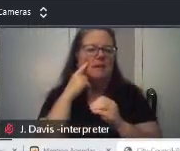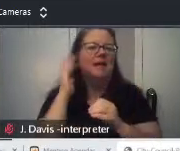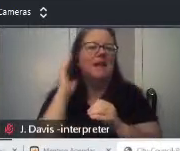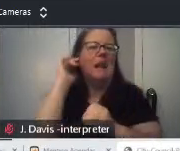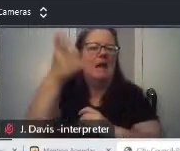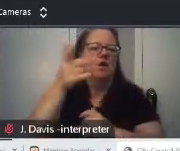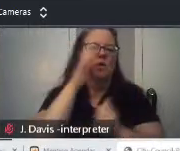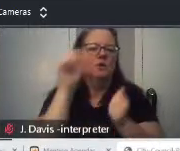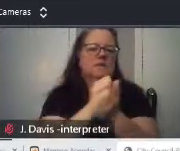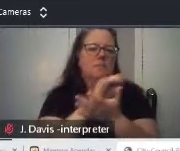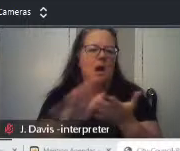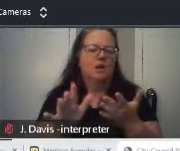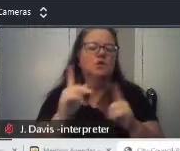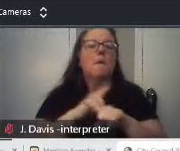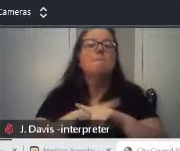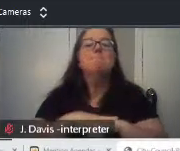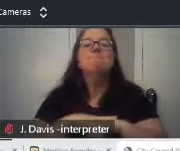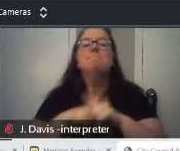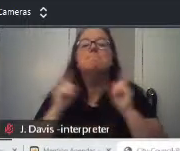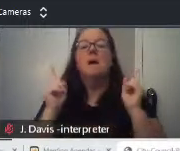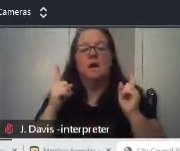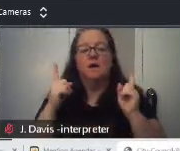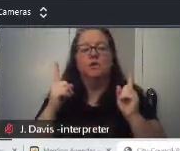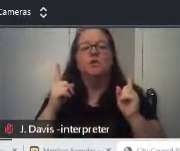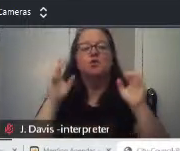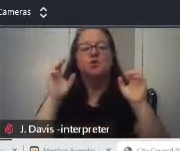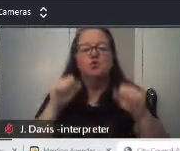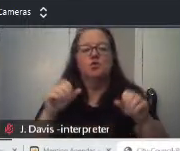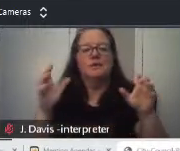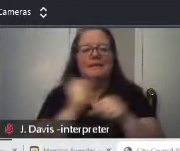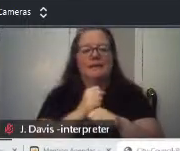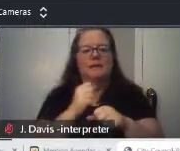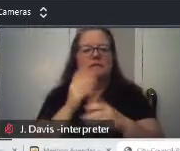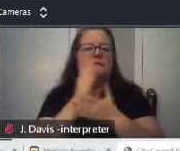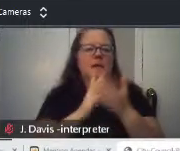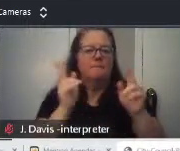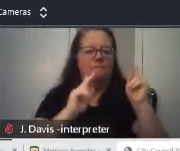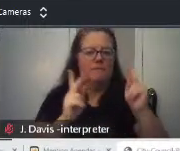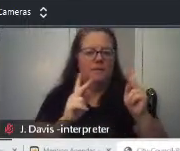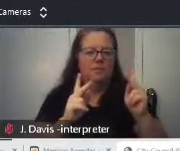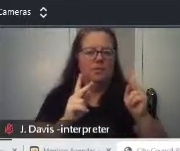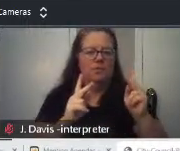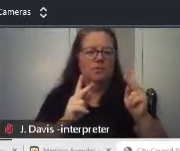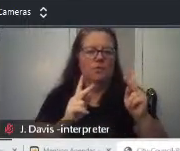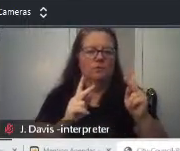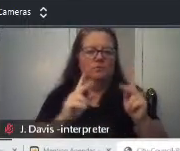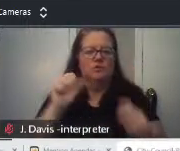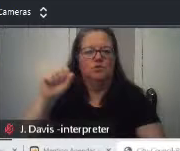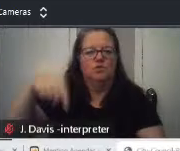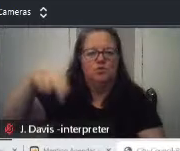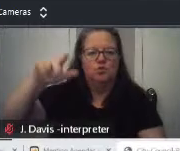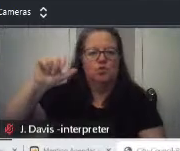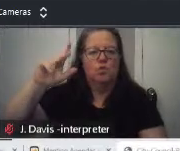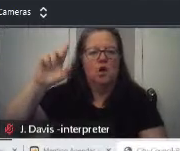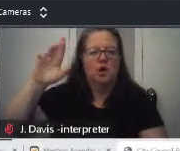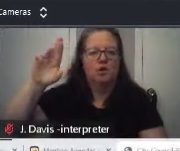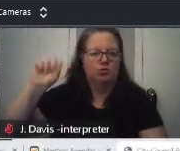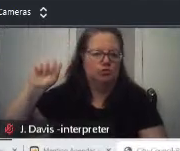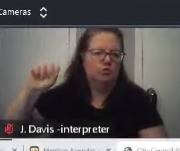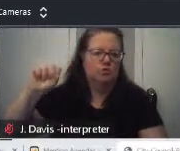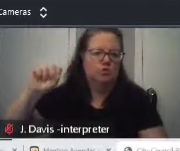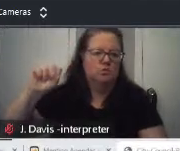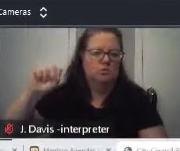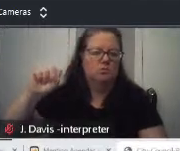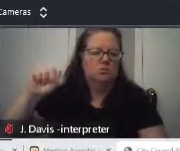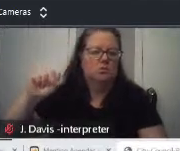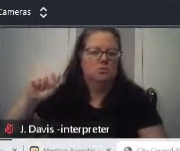but you can get some congregation of people that may not be welcome in the area causing, some damage. But that's the